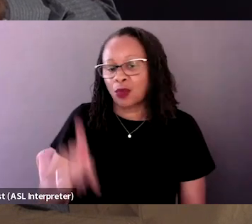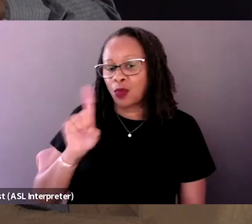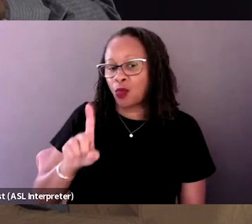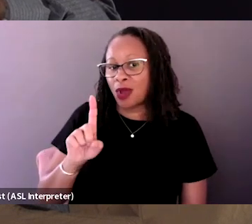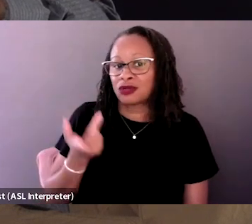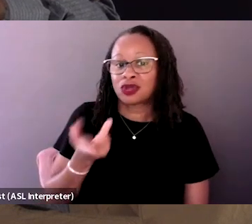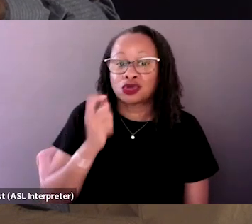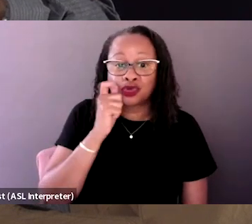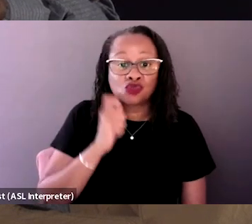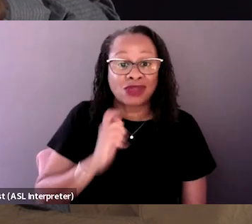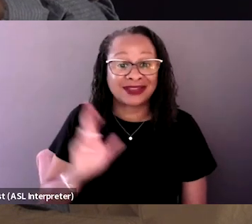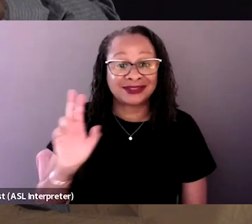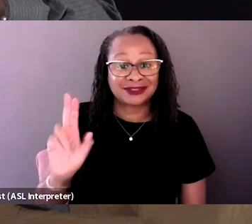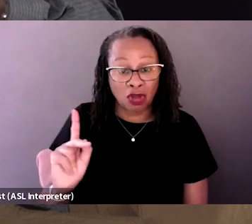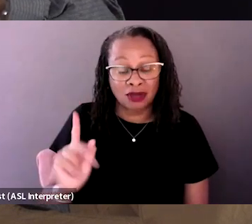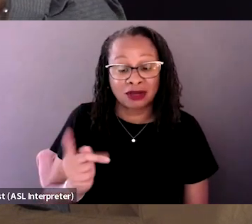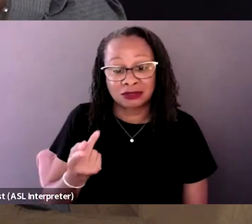one Ukrainian dog